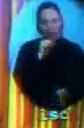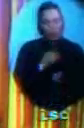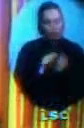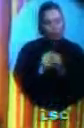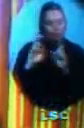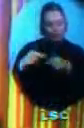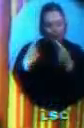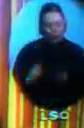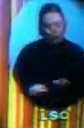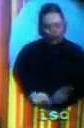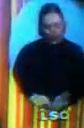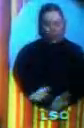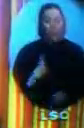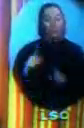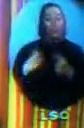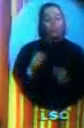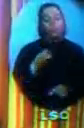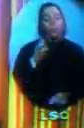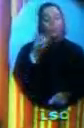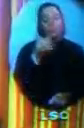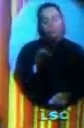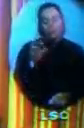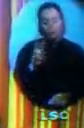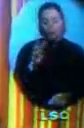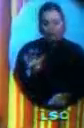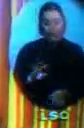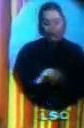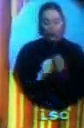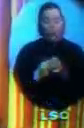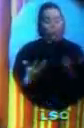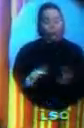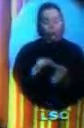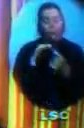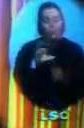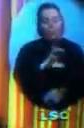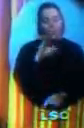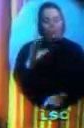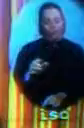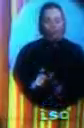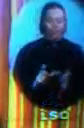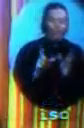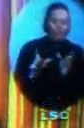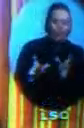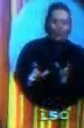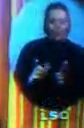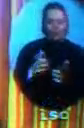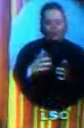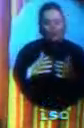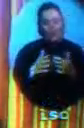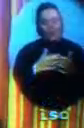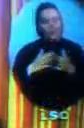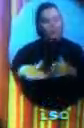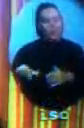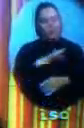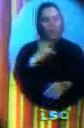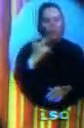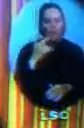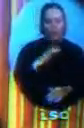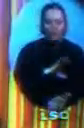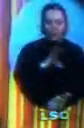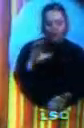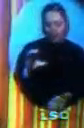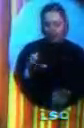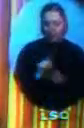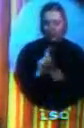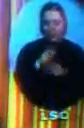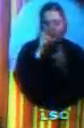is Canada's overall priorities of defending Canadian sovereignty, Canadian airspace, and doing the right thing on the international stage under NORAD,